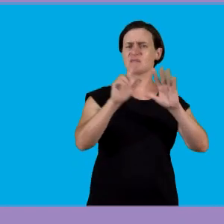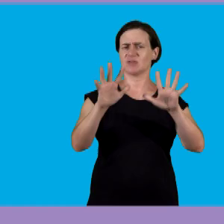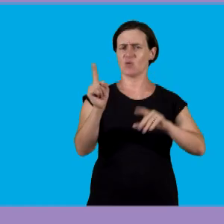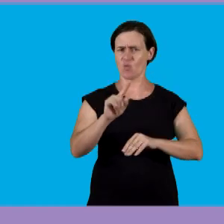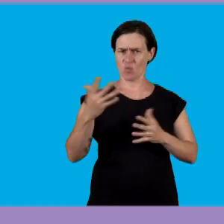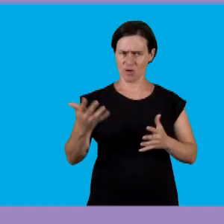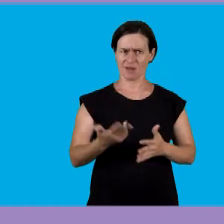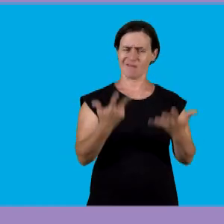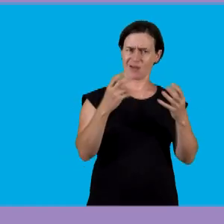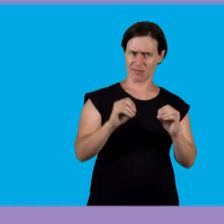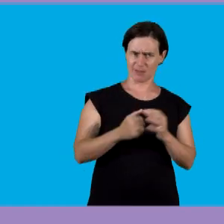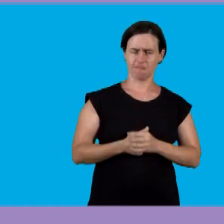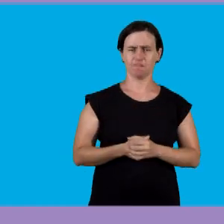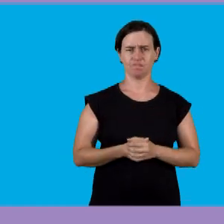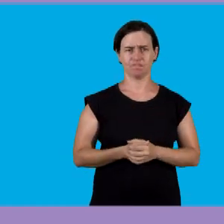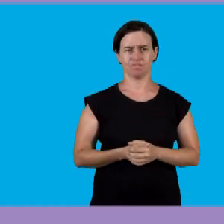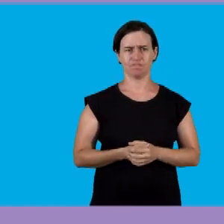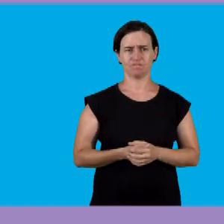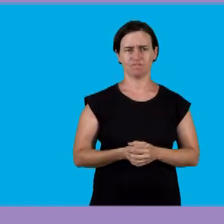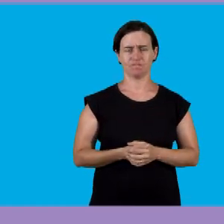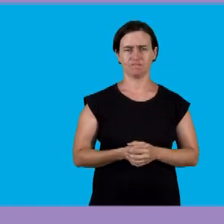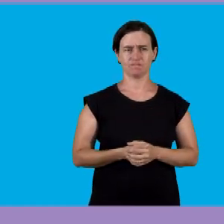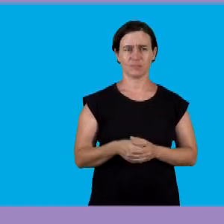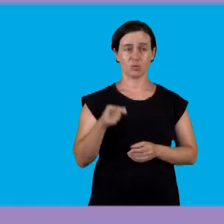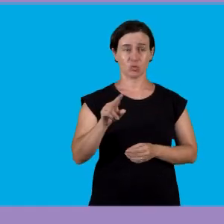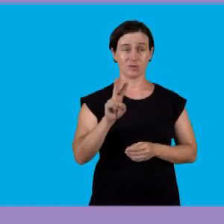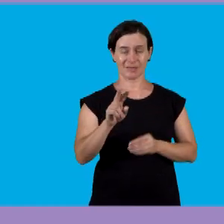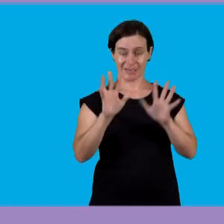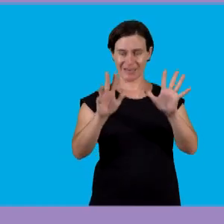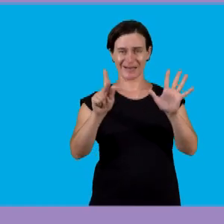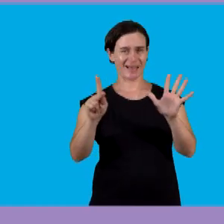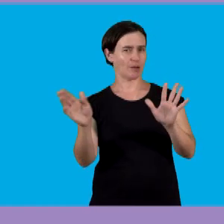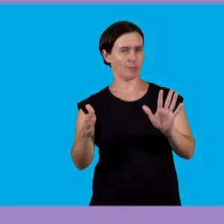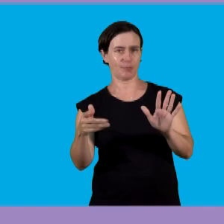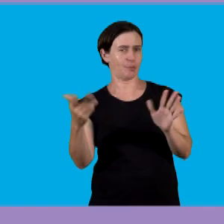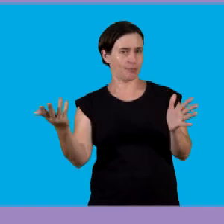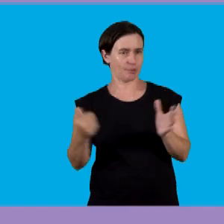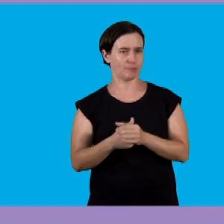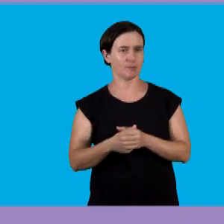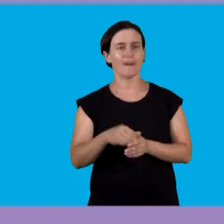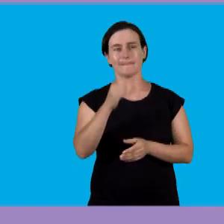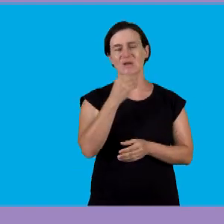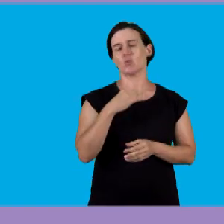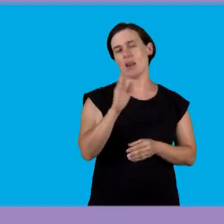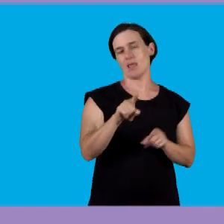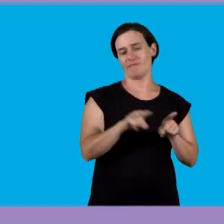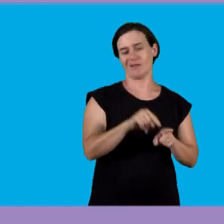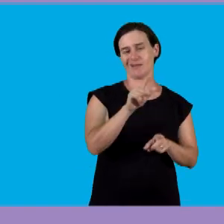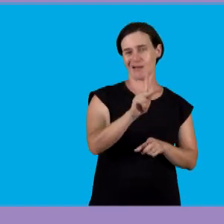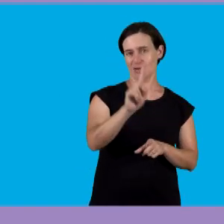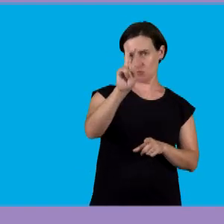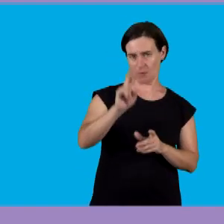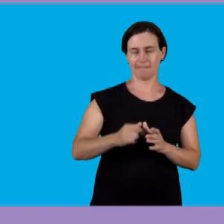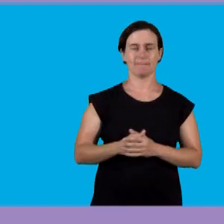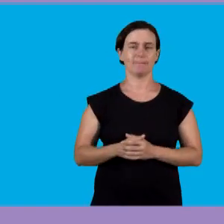an 80. Then because the 10 doesn't have a variable, we are just going to write that variable